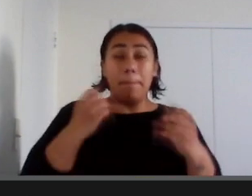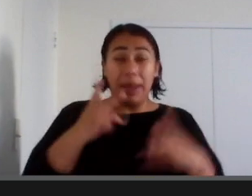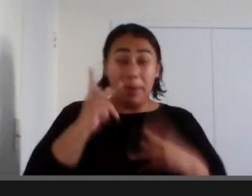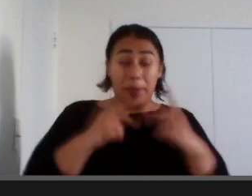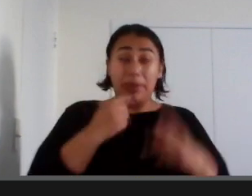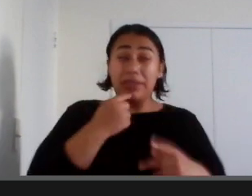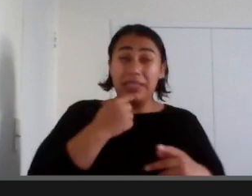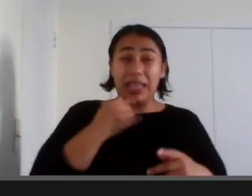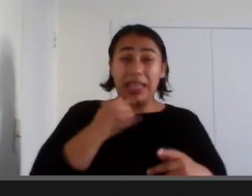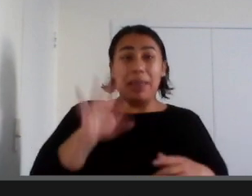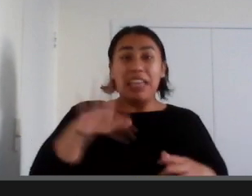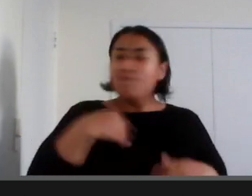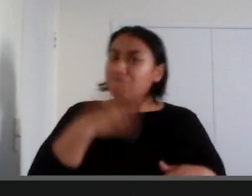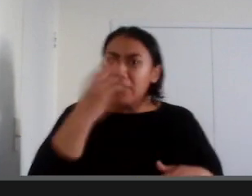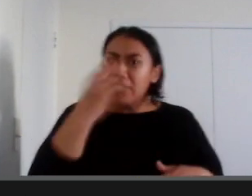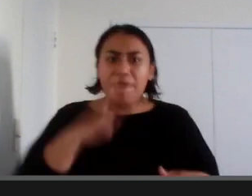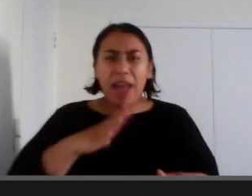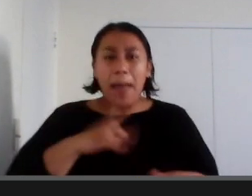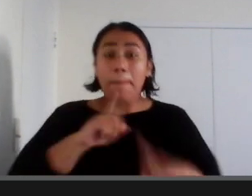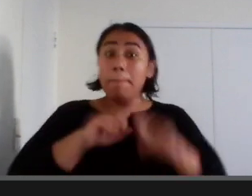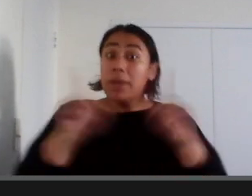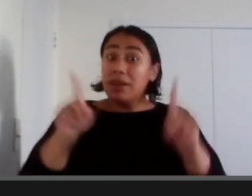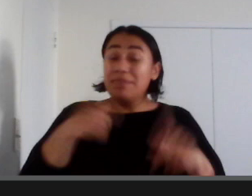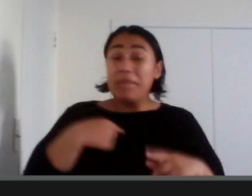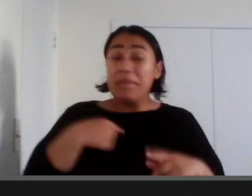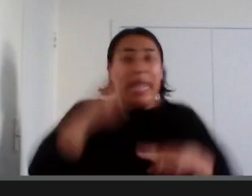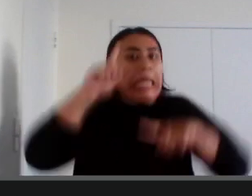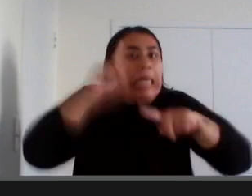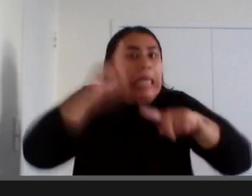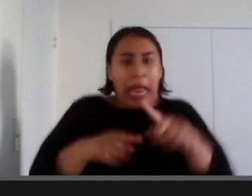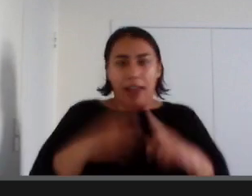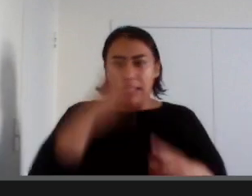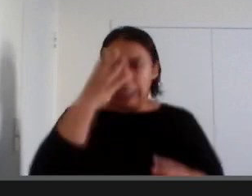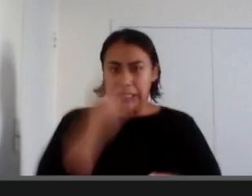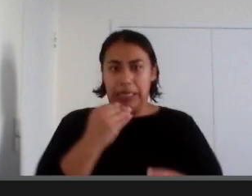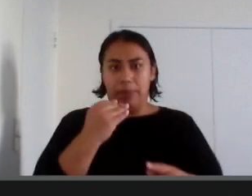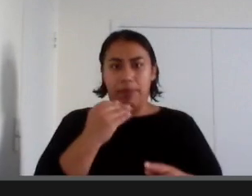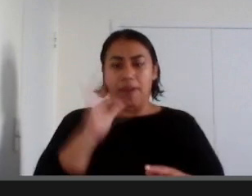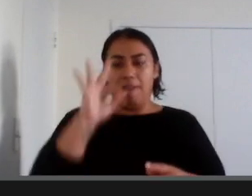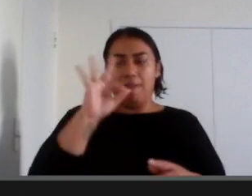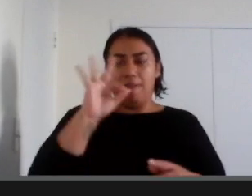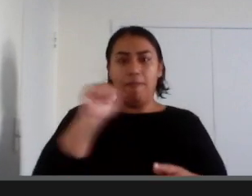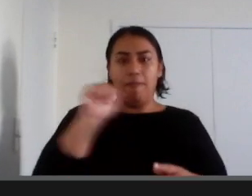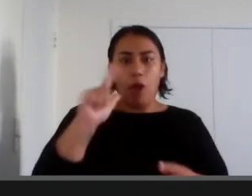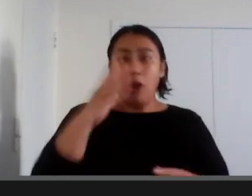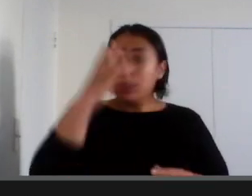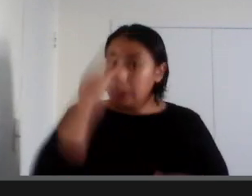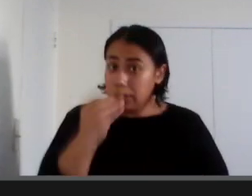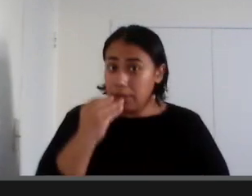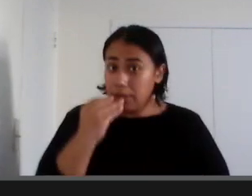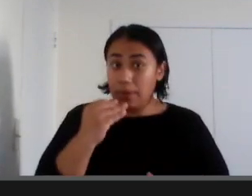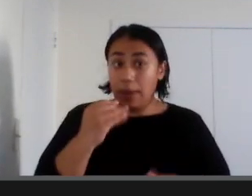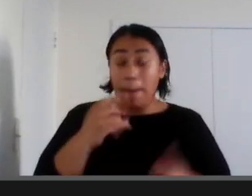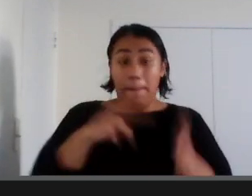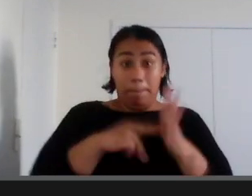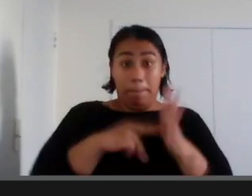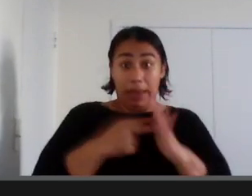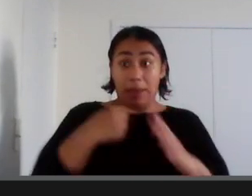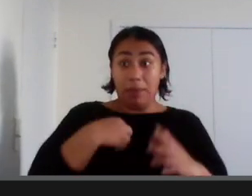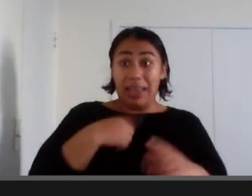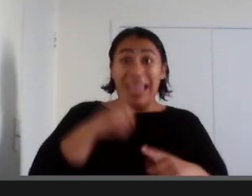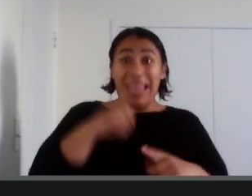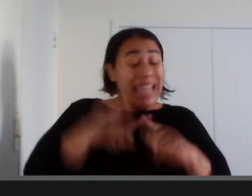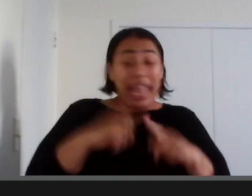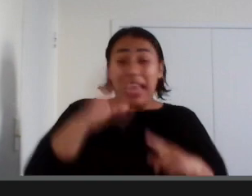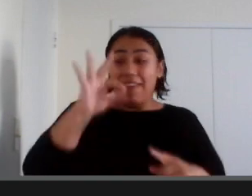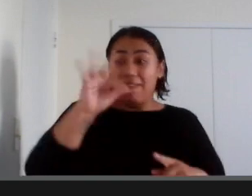or initiating sleep, sleep duration, and sleep quality while using medical cannabis. More research, however,